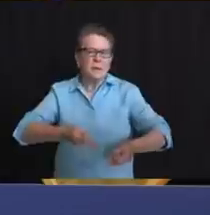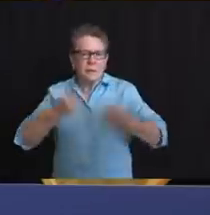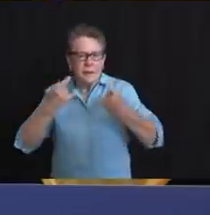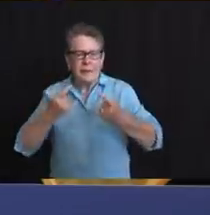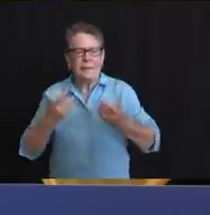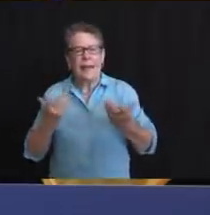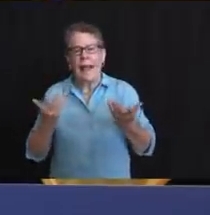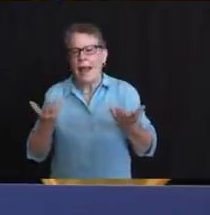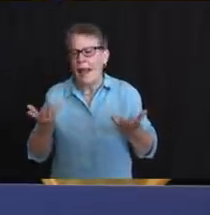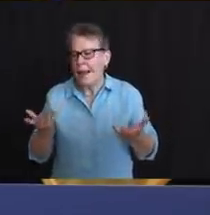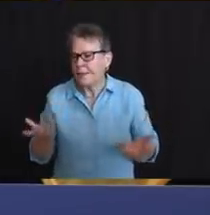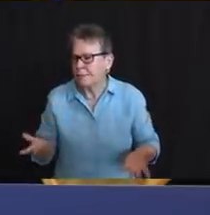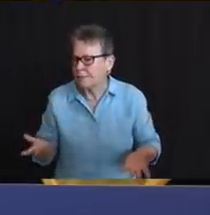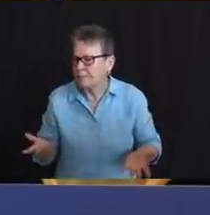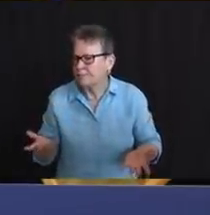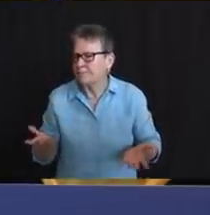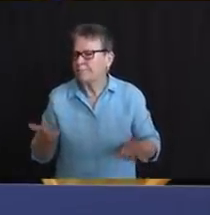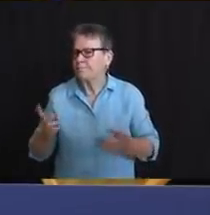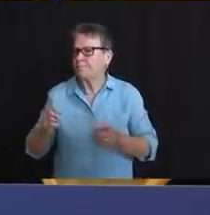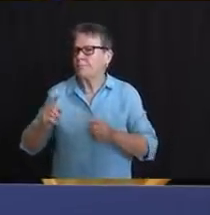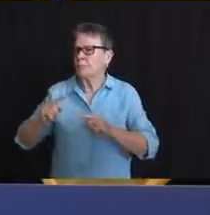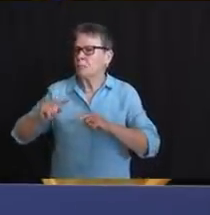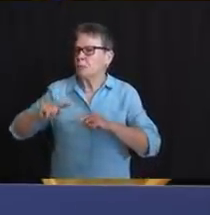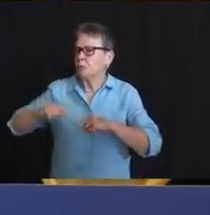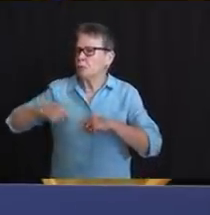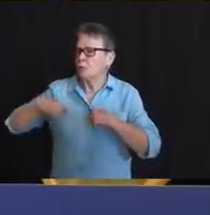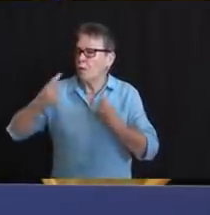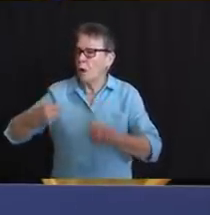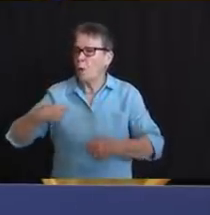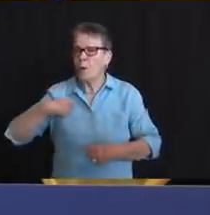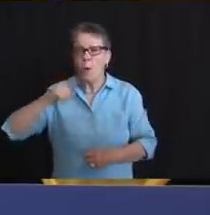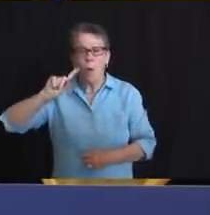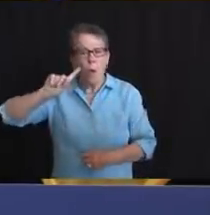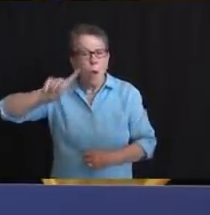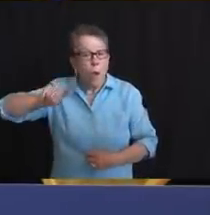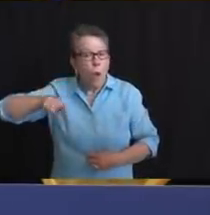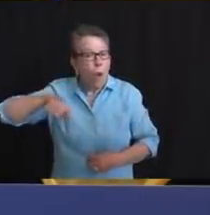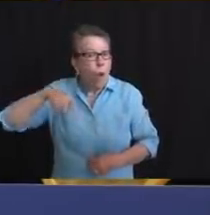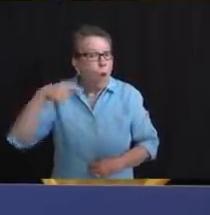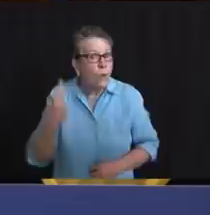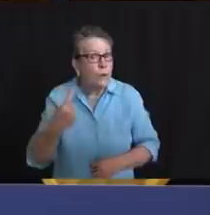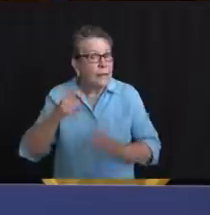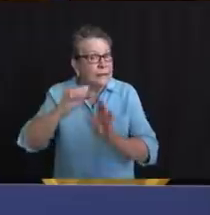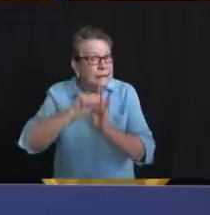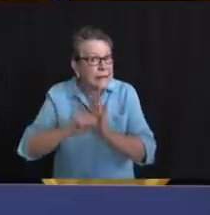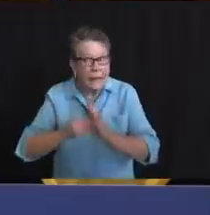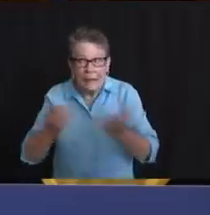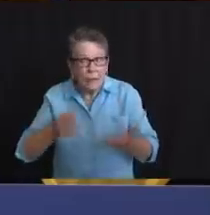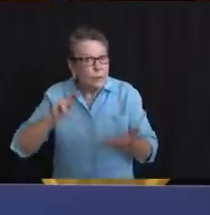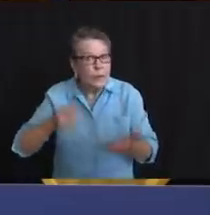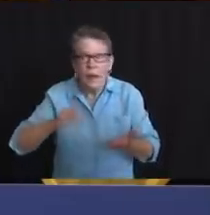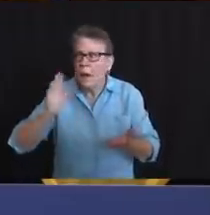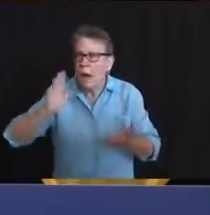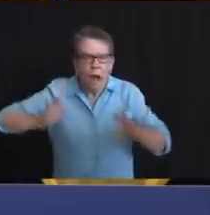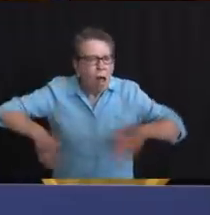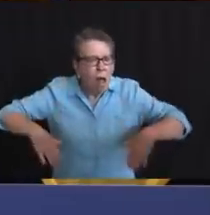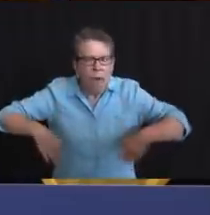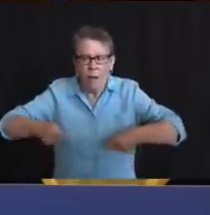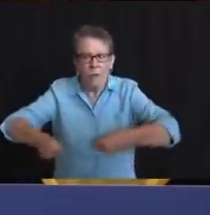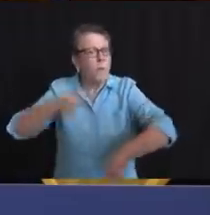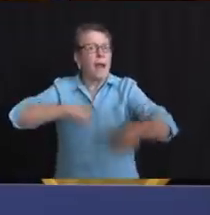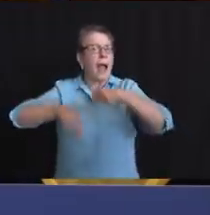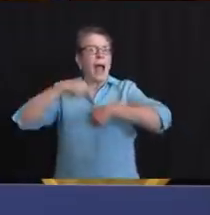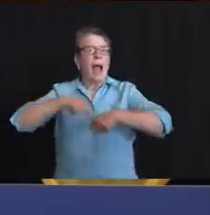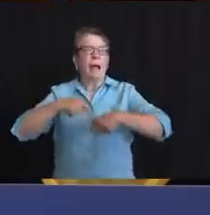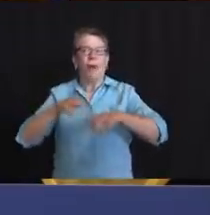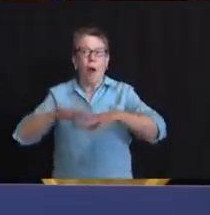would take the health numbers and metrics that we follow, a collection of them, going in the wrong direction, and I think